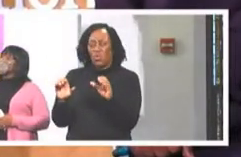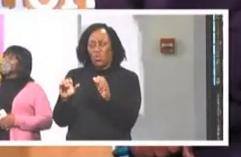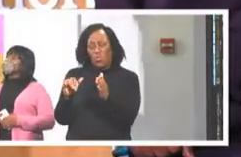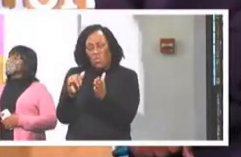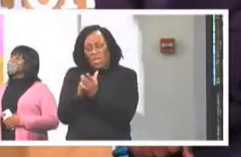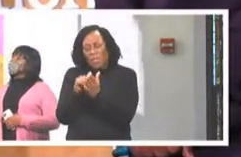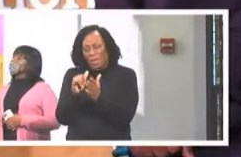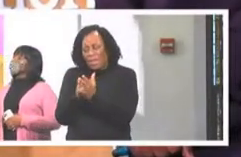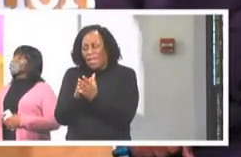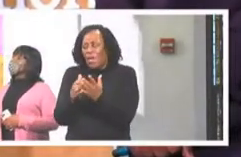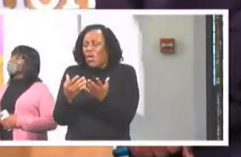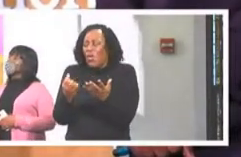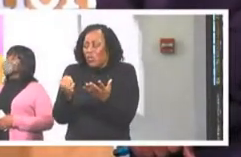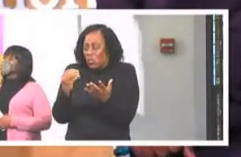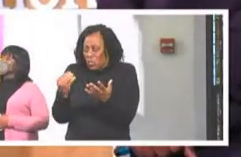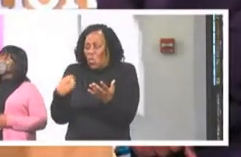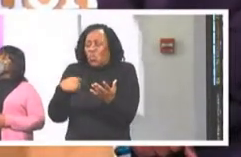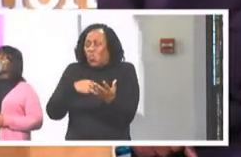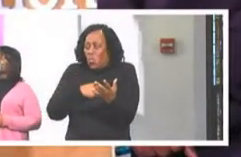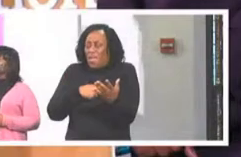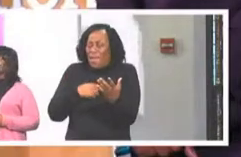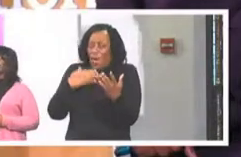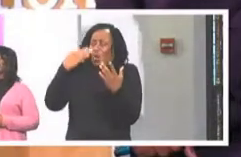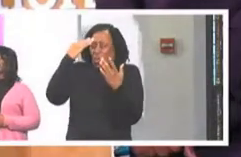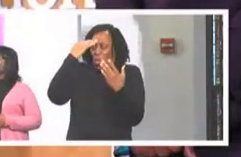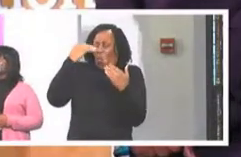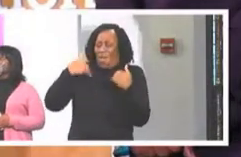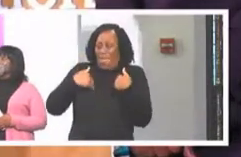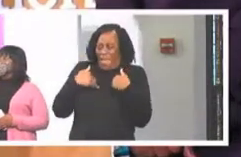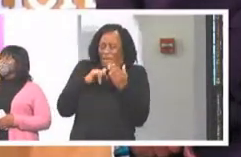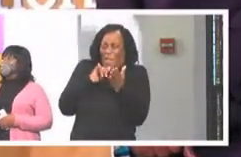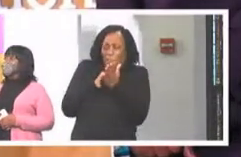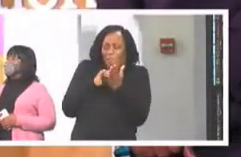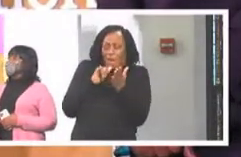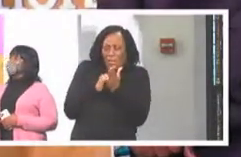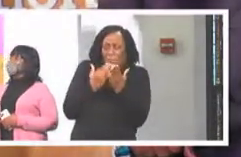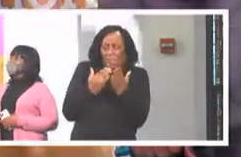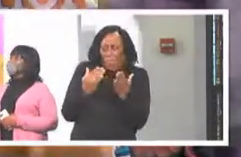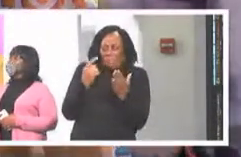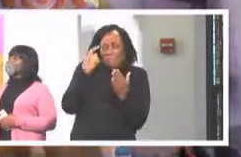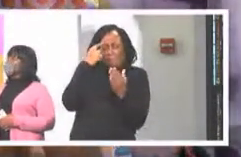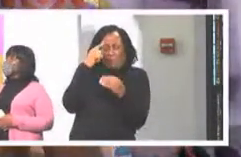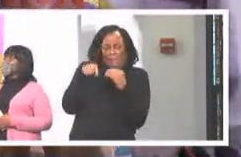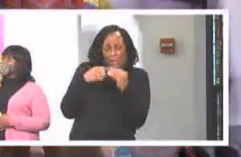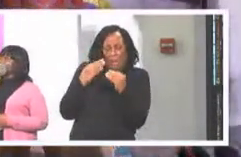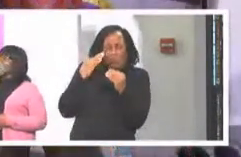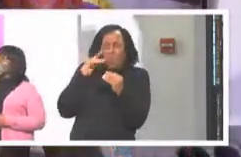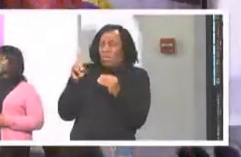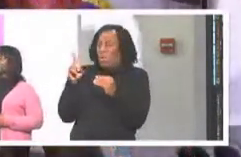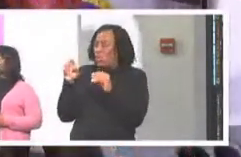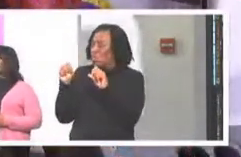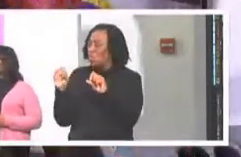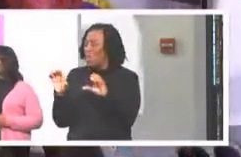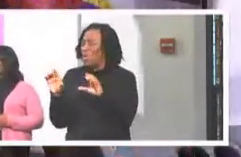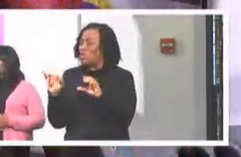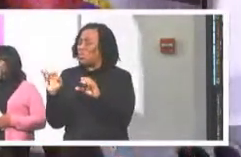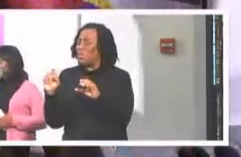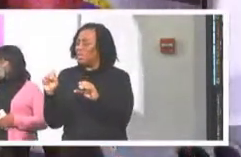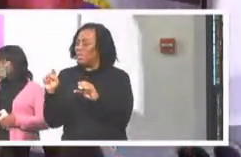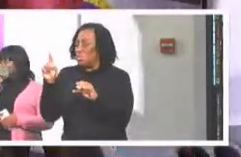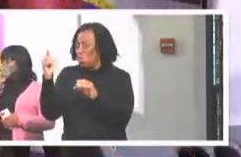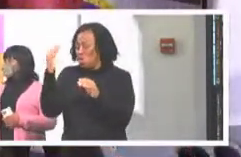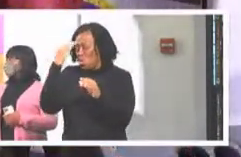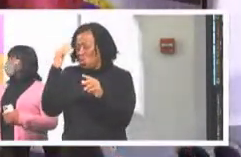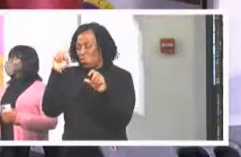some things that we've already declared impossible in our minds. But Lord God, we serve a God, Lord God, who makes impossible